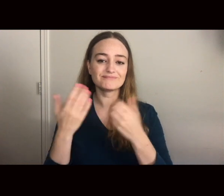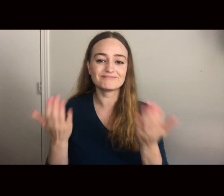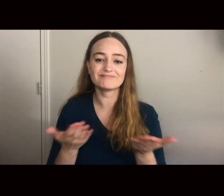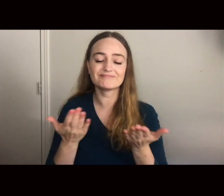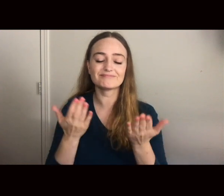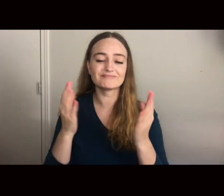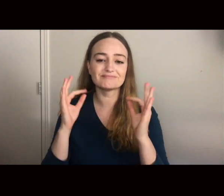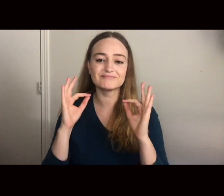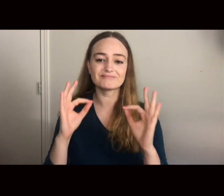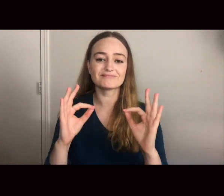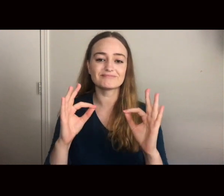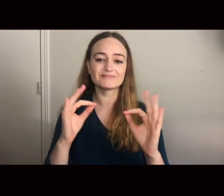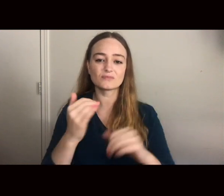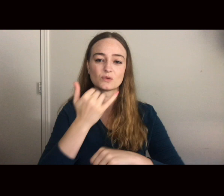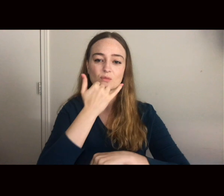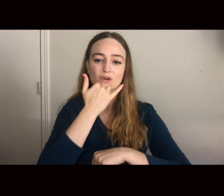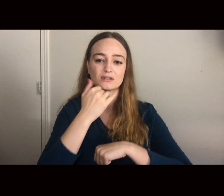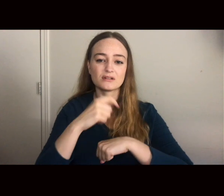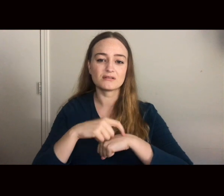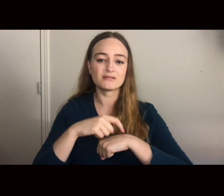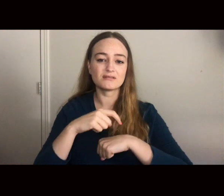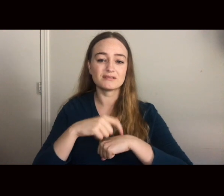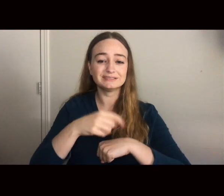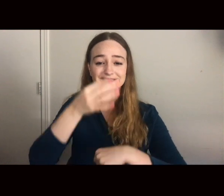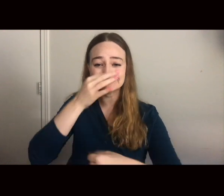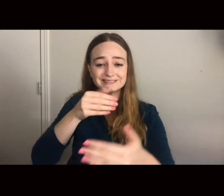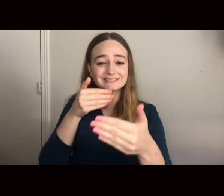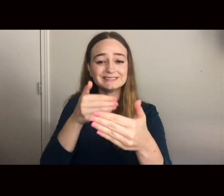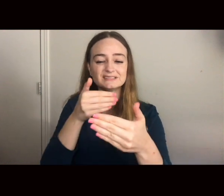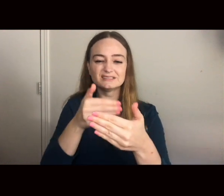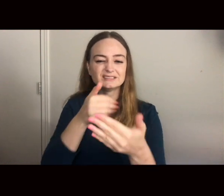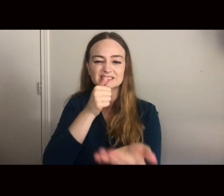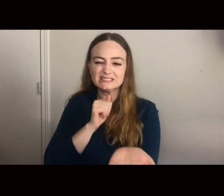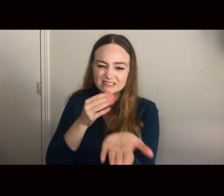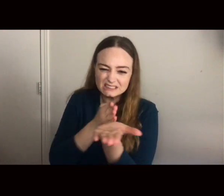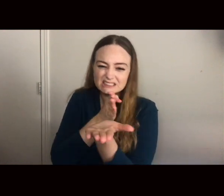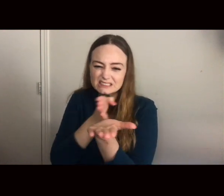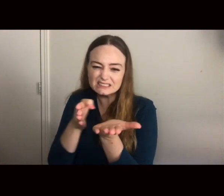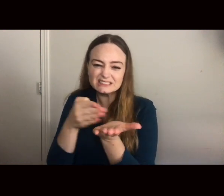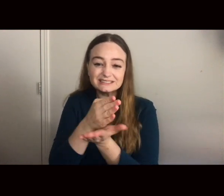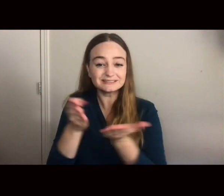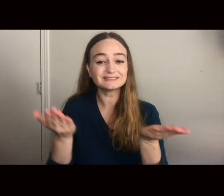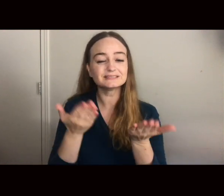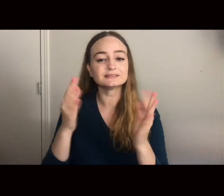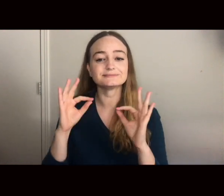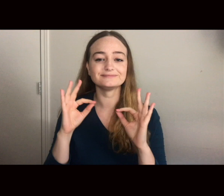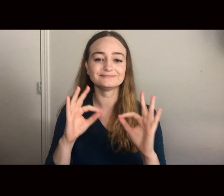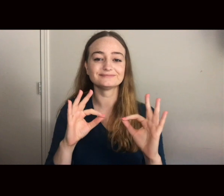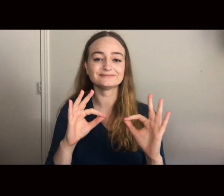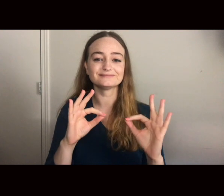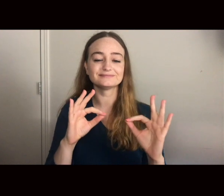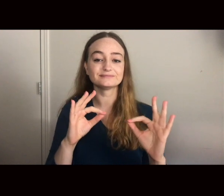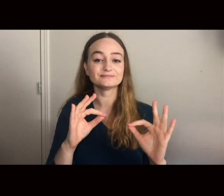time. We're in the Right place at the wrong time. And it's a short walk but a long climb. We're in